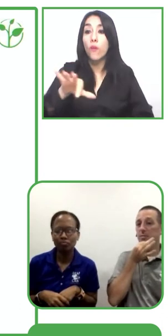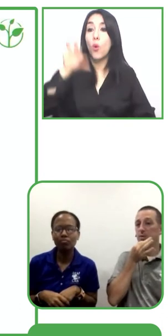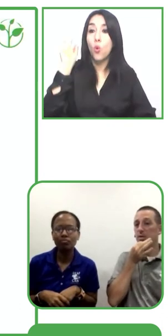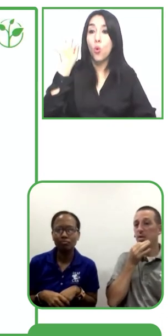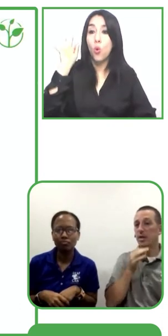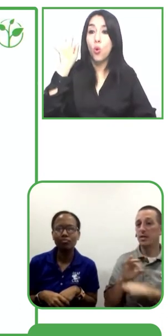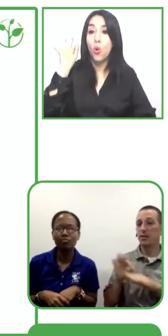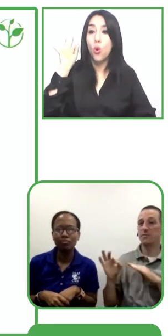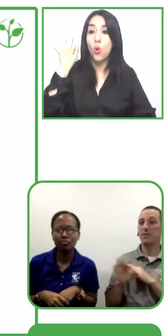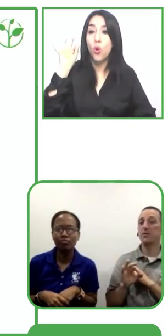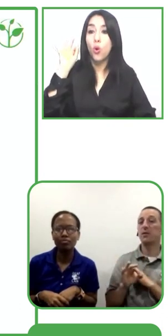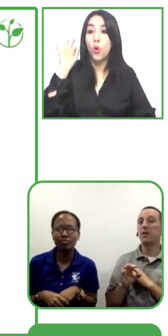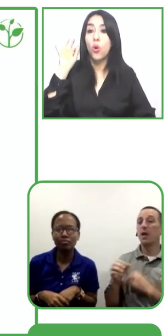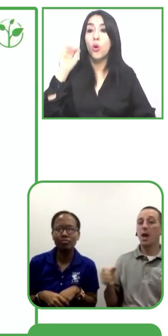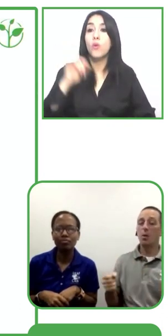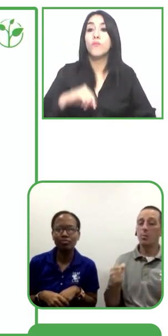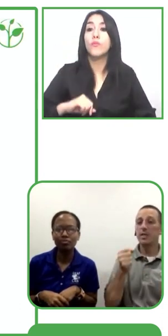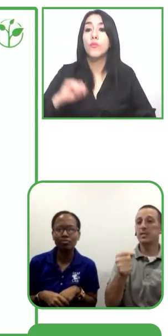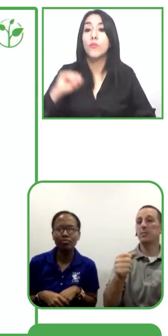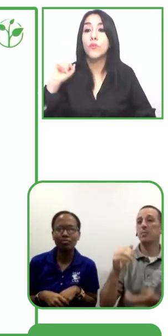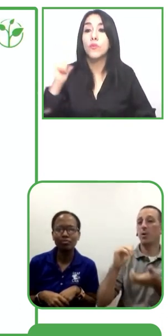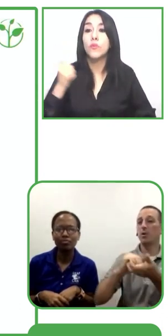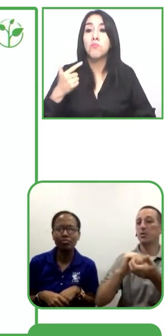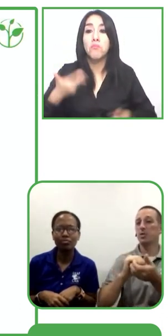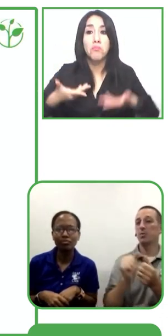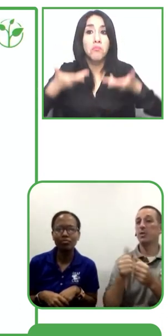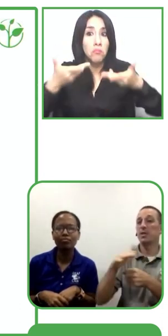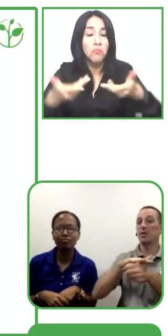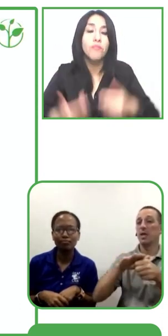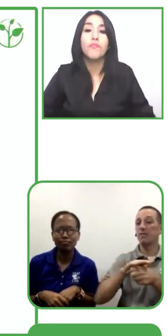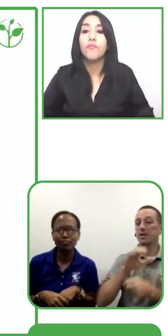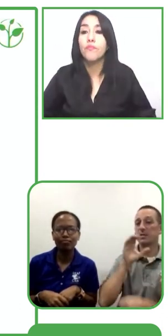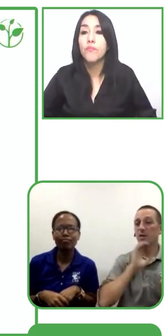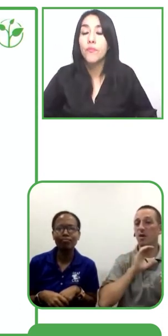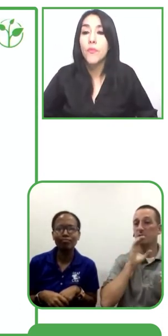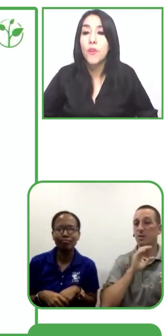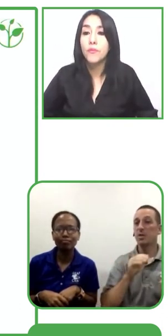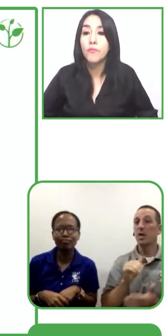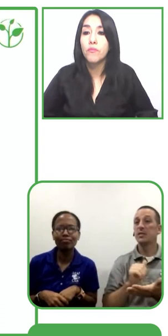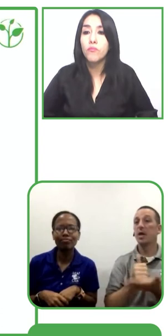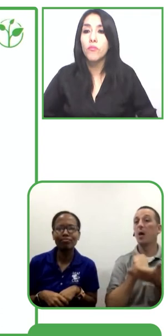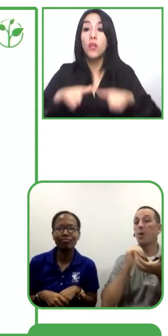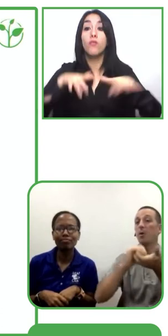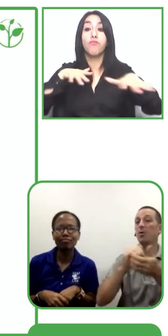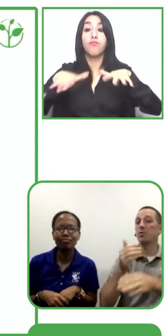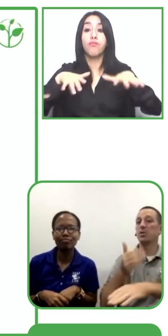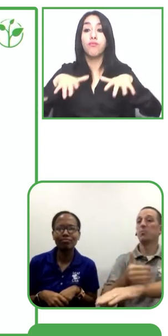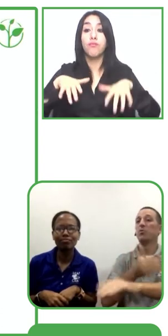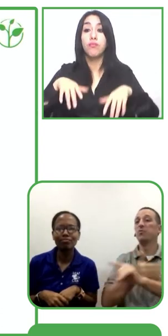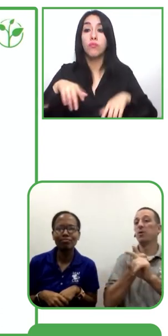partnership with these other cafes and coffee shops to help our partners improve their own coffee service.